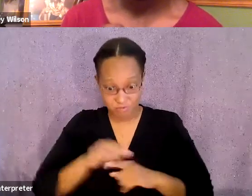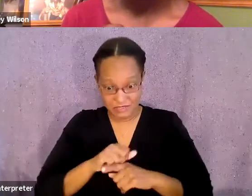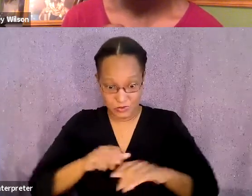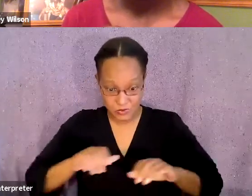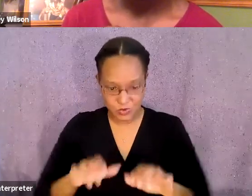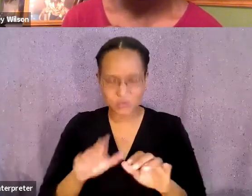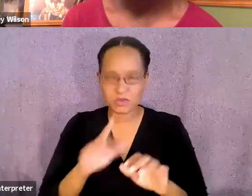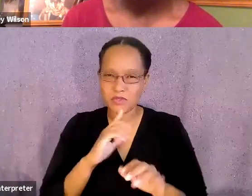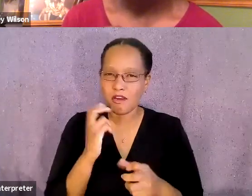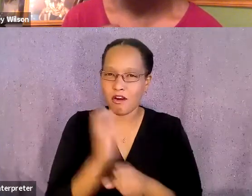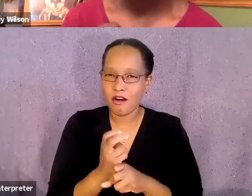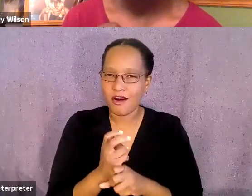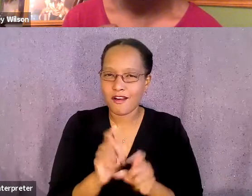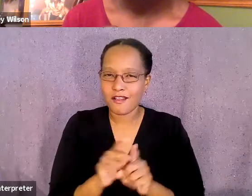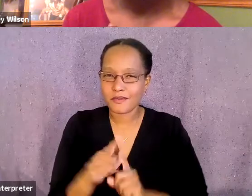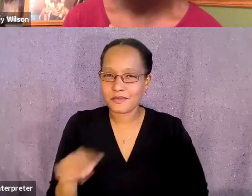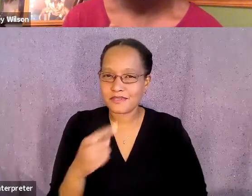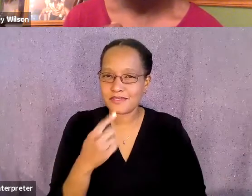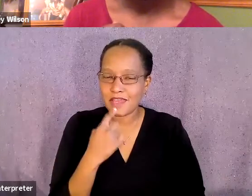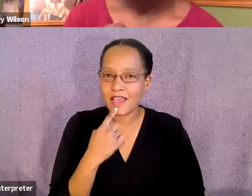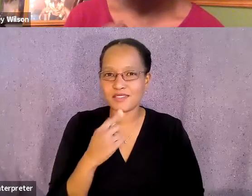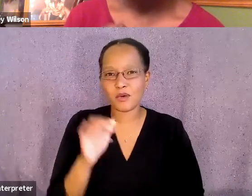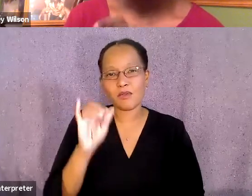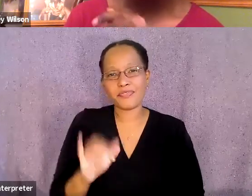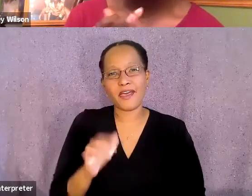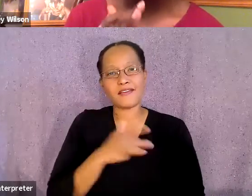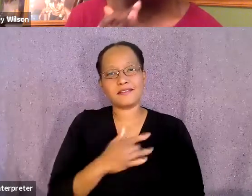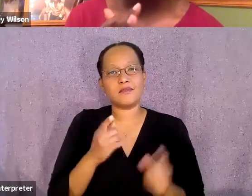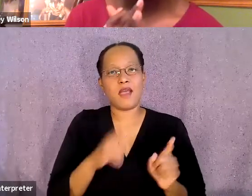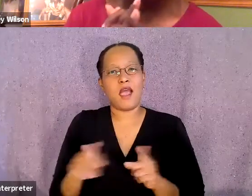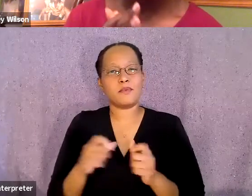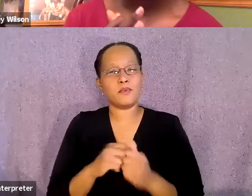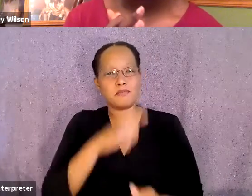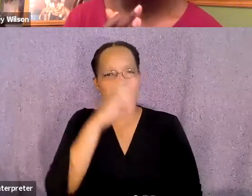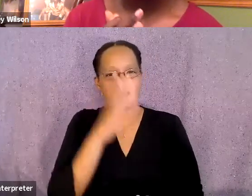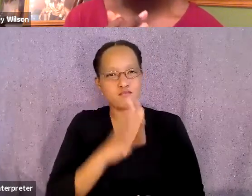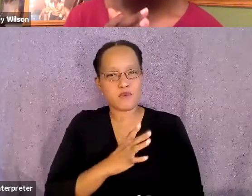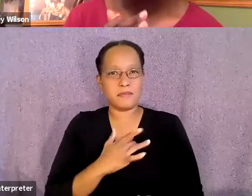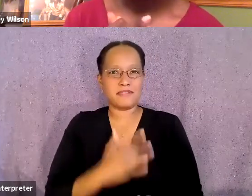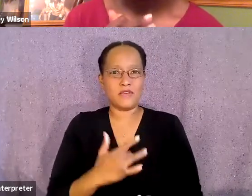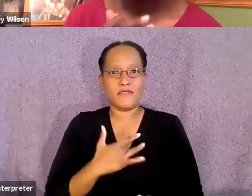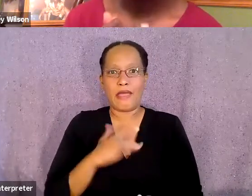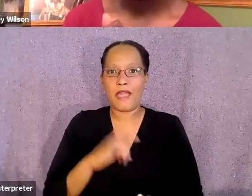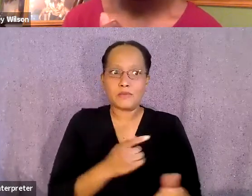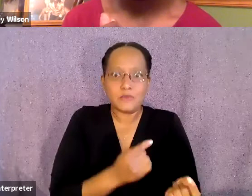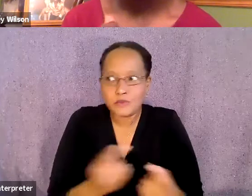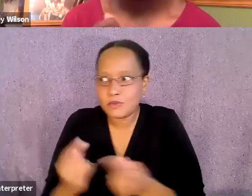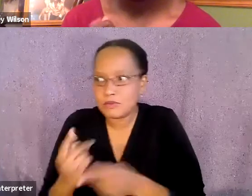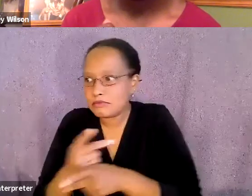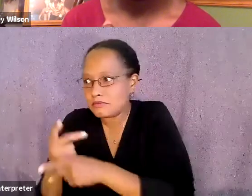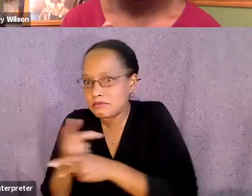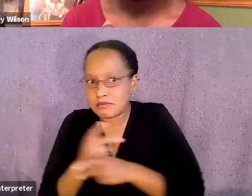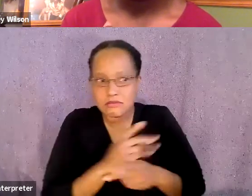that's kind of the projection of Black women and families feel like we have to be there for everybody, but we're not